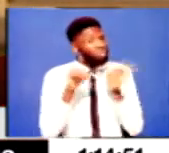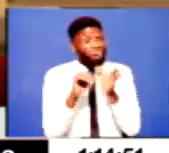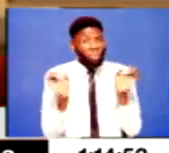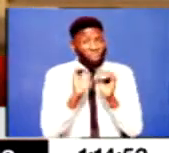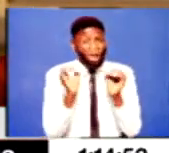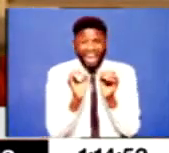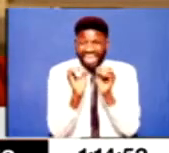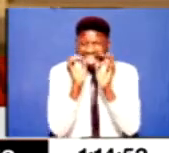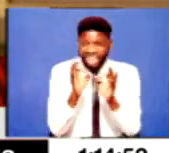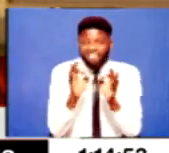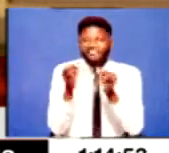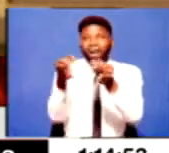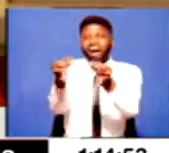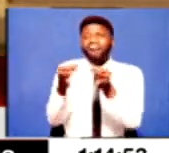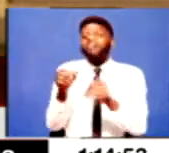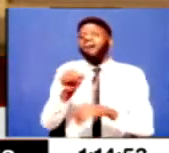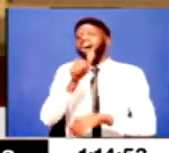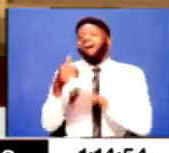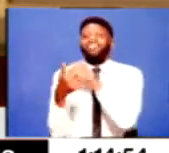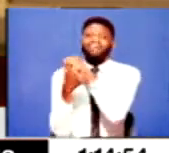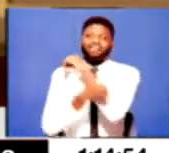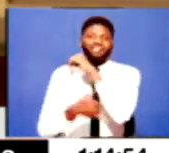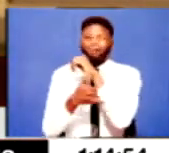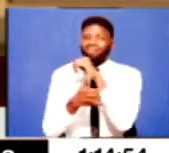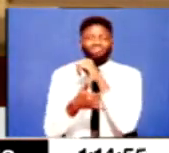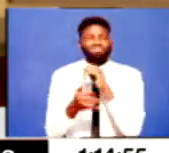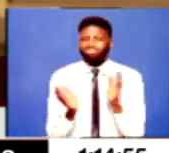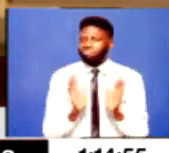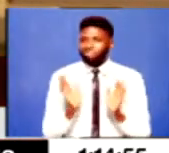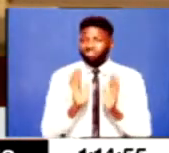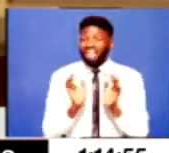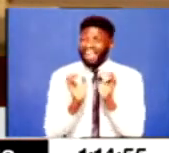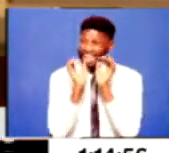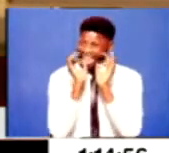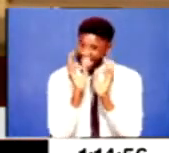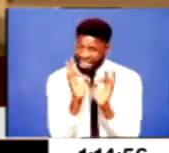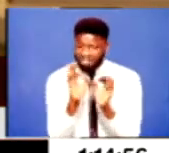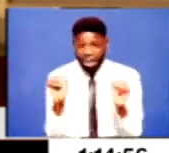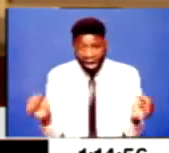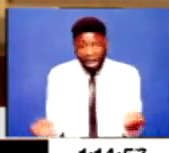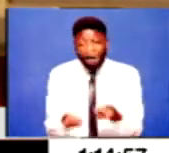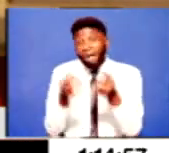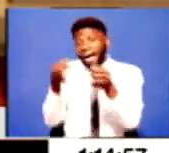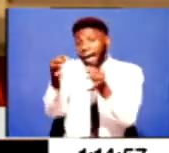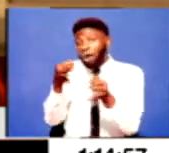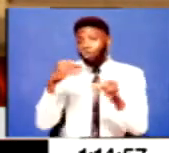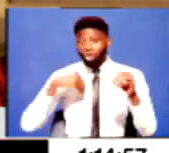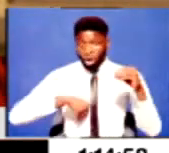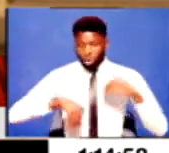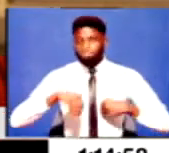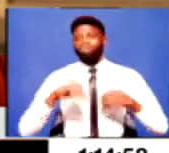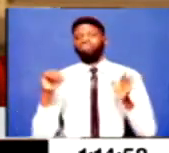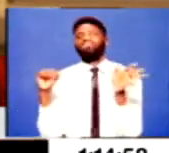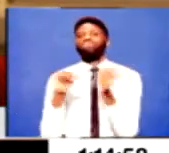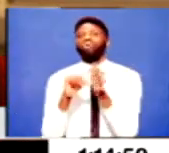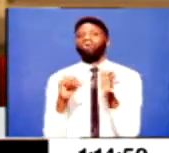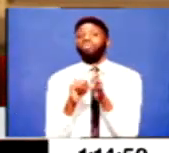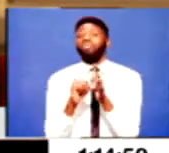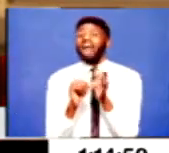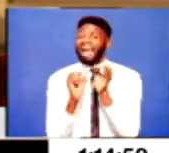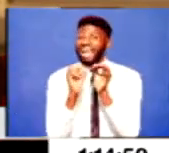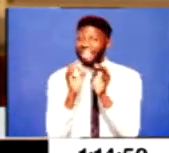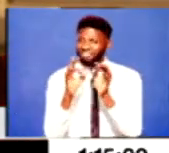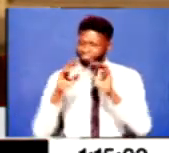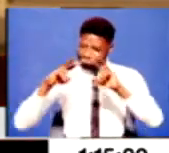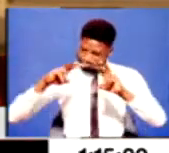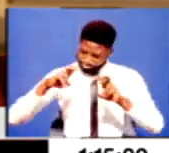kigeni. Ijapokuwa ikiwa kama ilikuwa imekuwa ni ya fisadi. Ijulikane wewe